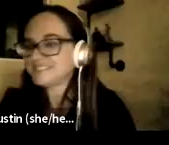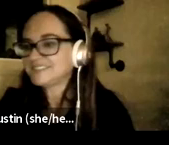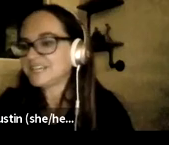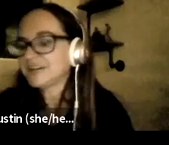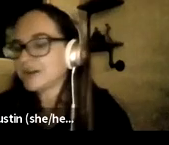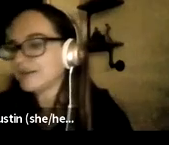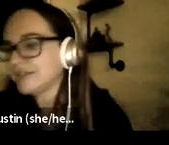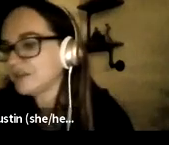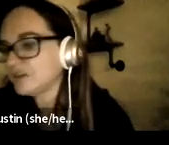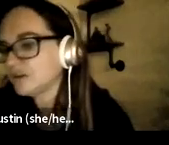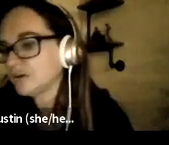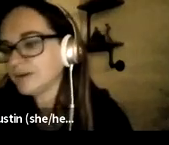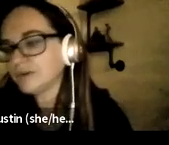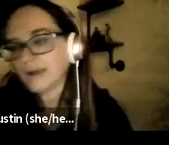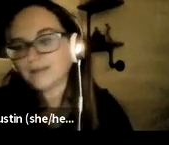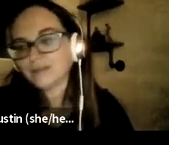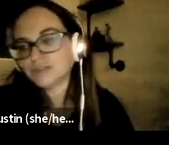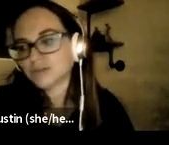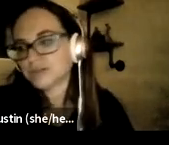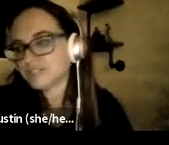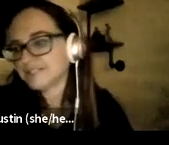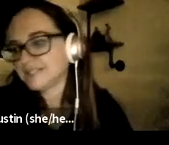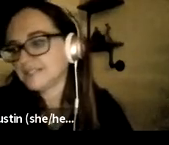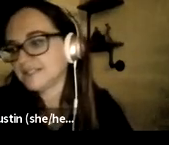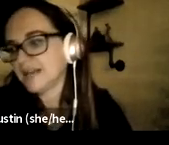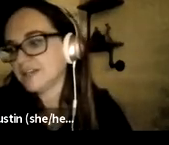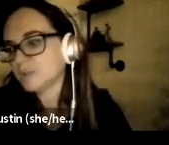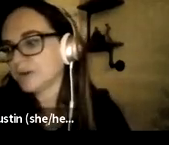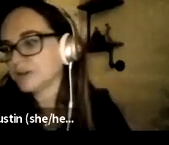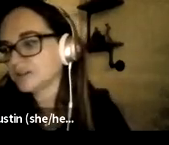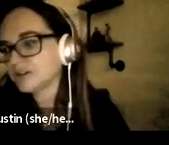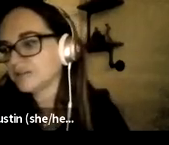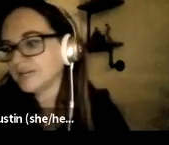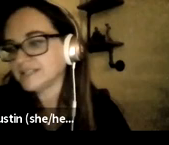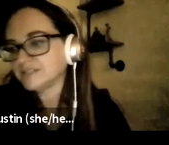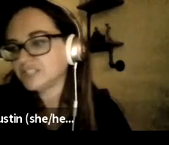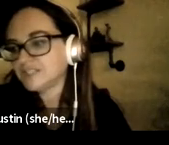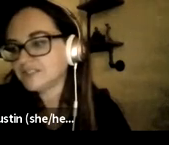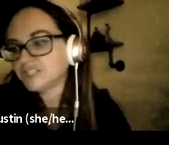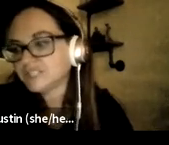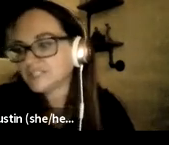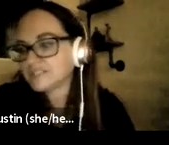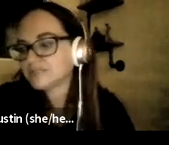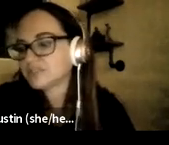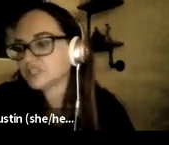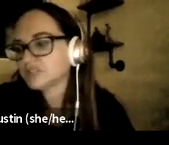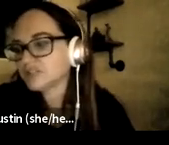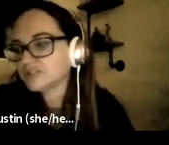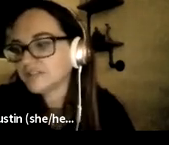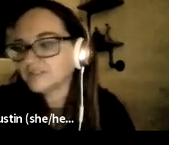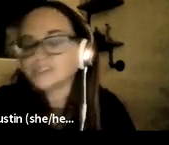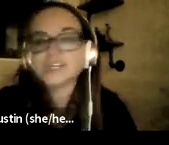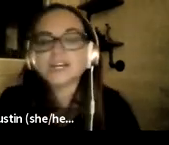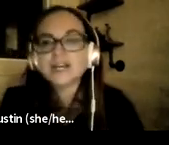And just a shout out, I think you're having the restorative justice, exploring alternative ways of achieving justice for sexual